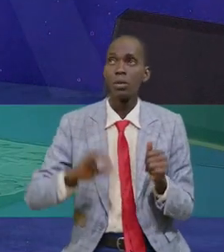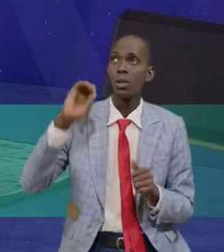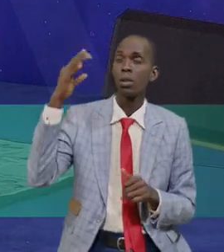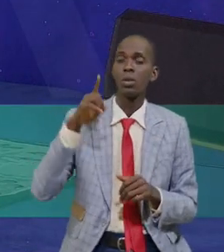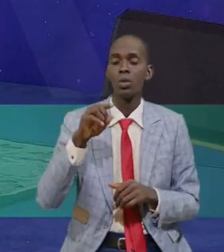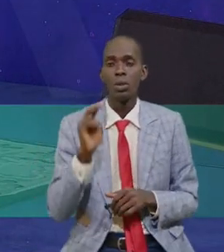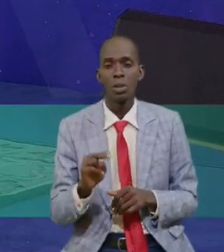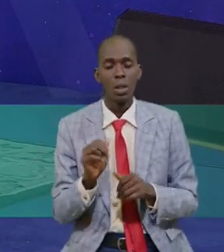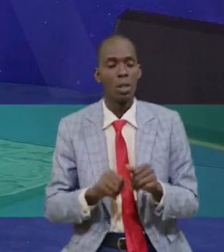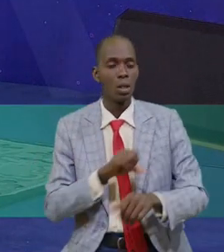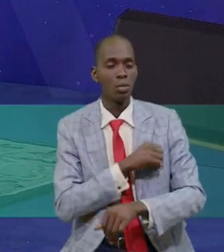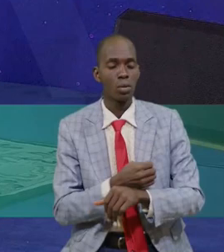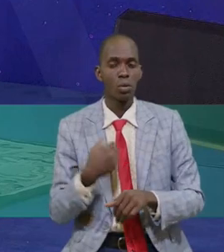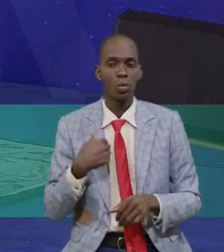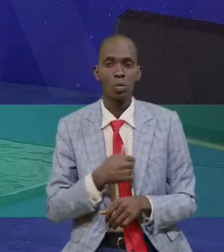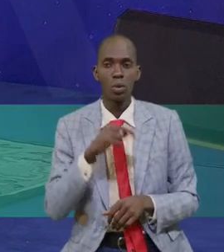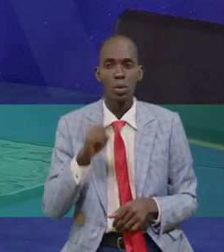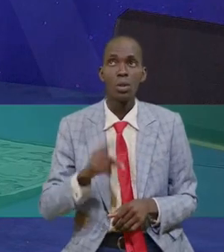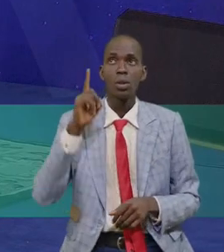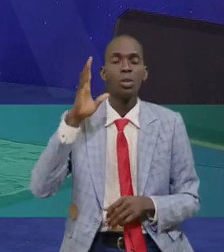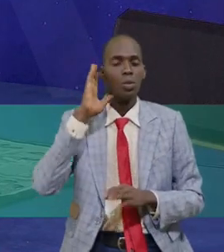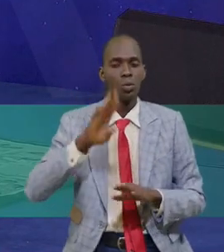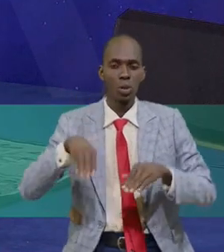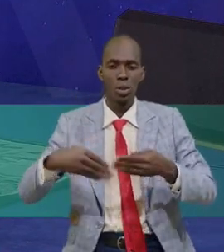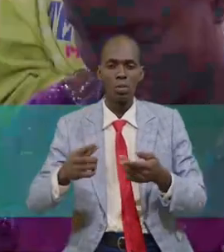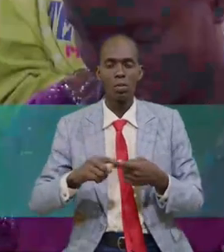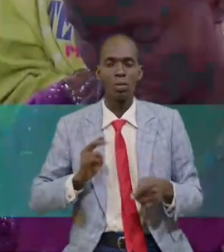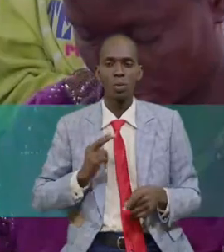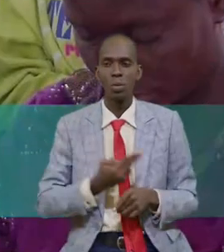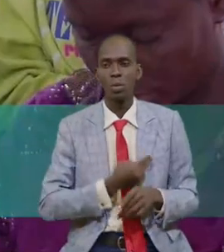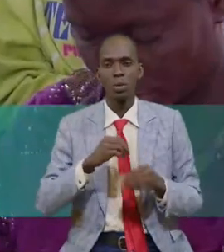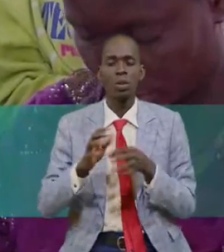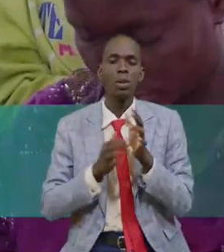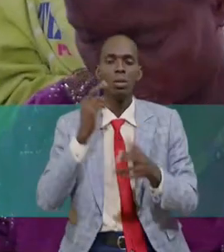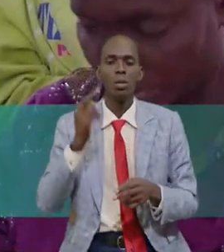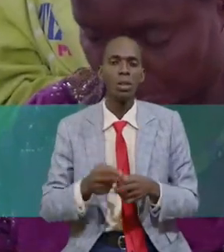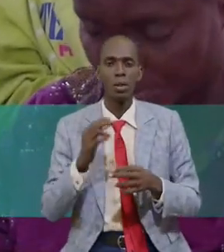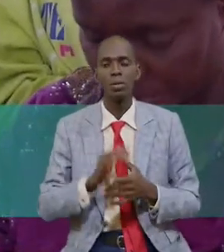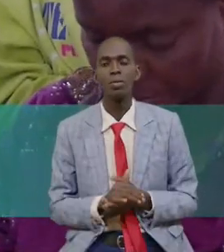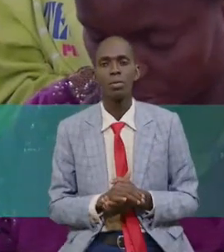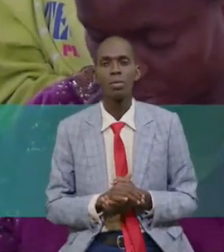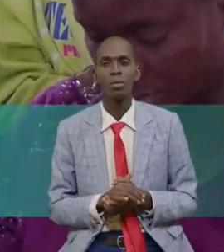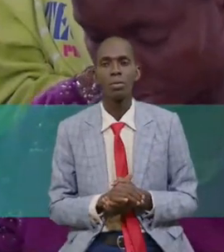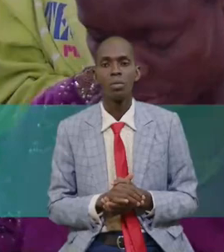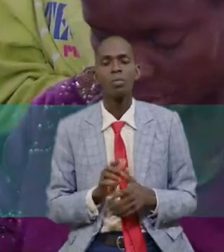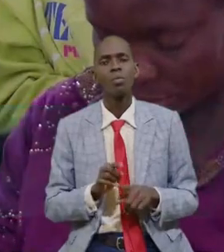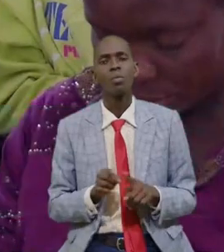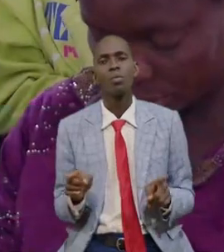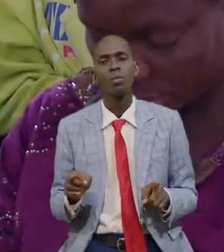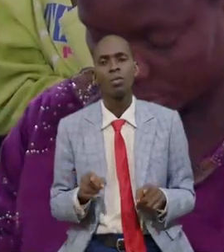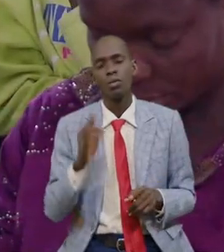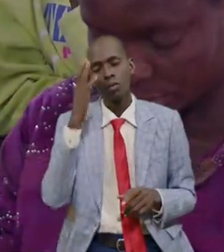need, every power we need, he'll give unto us in Jesus' name. But you know, in the